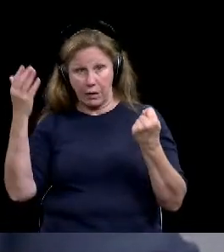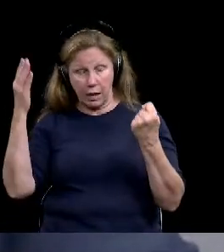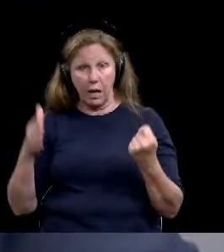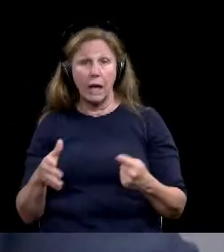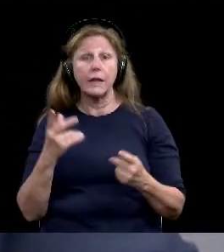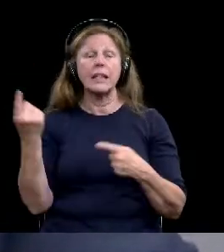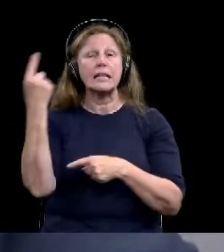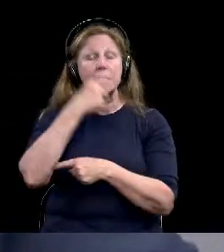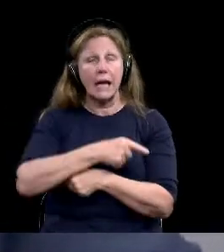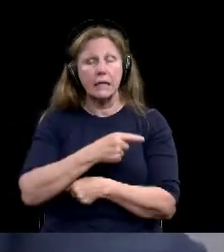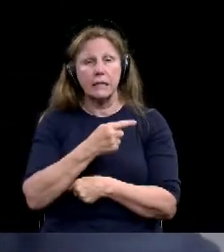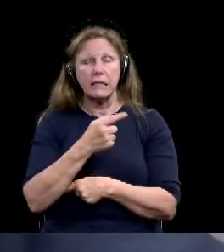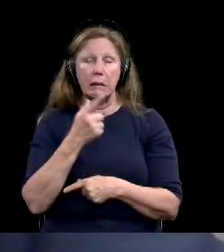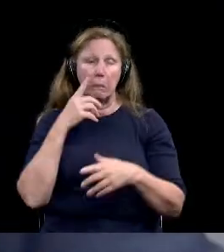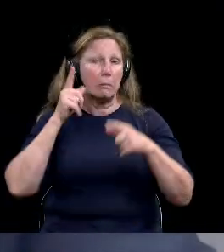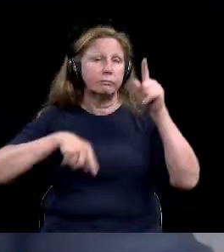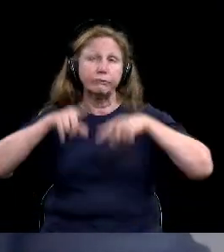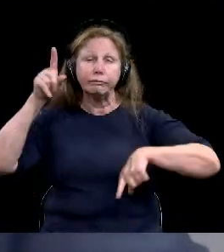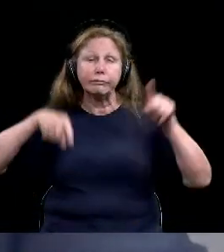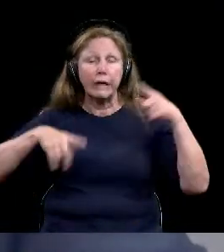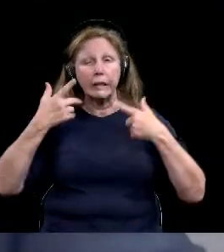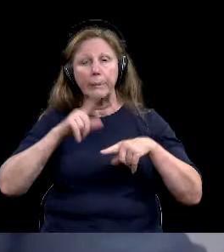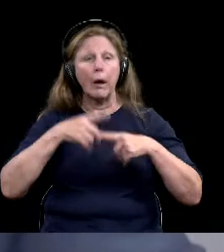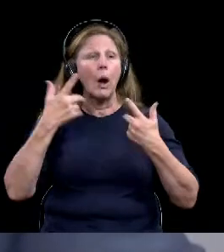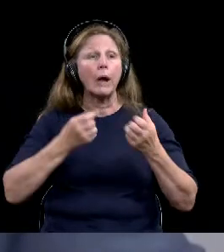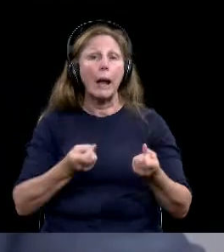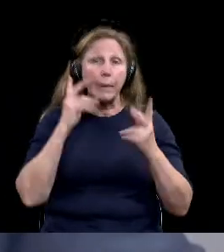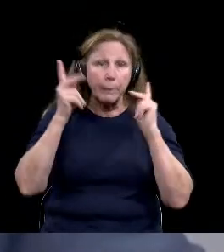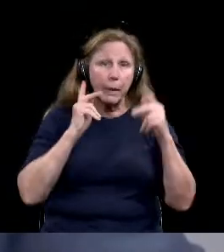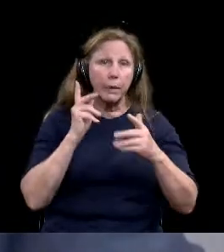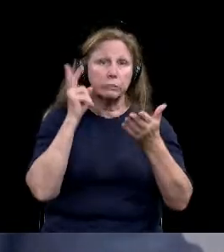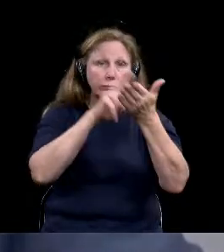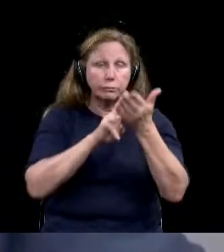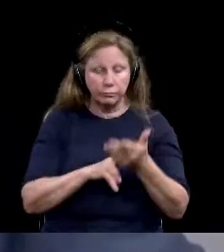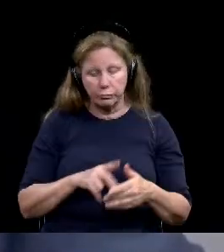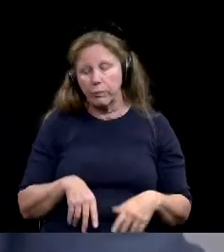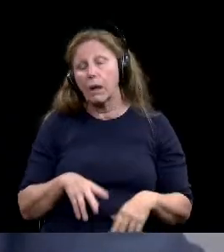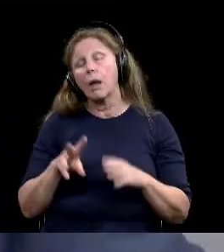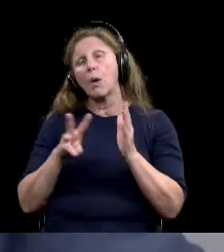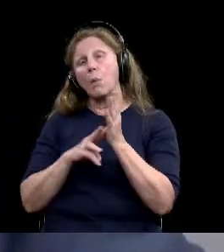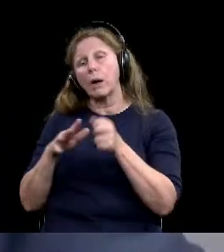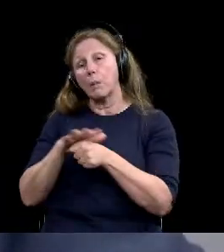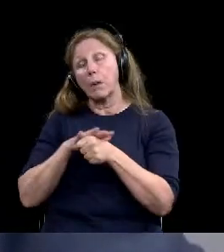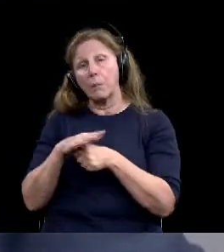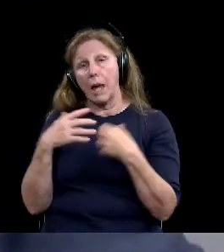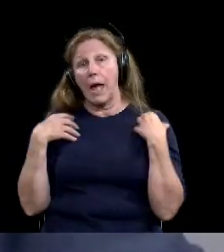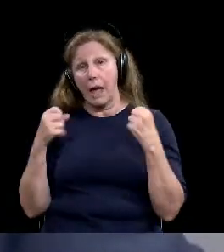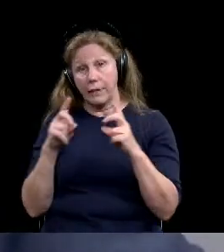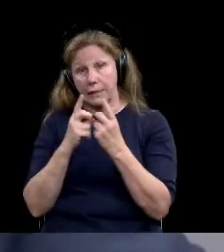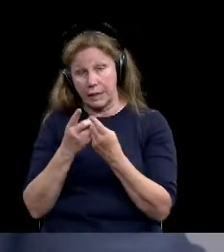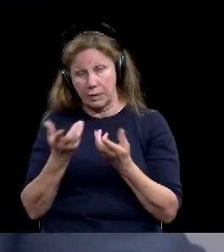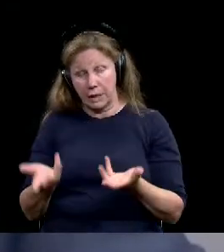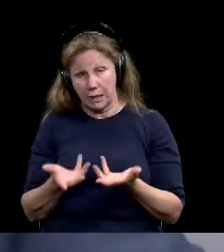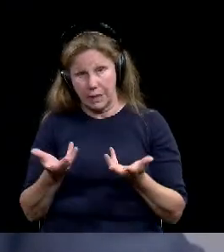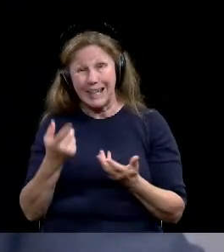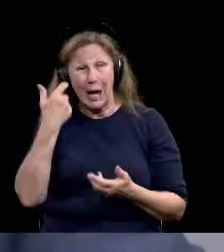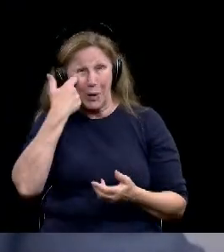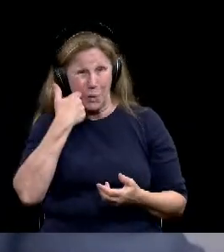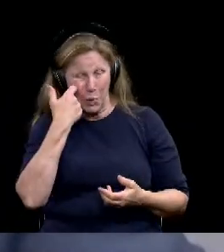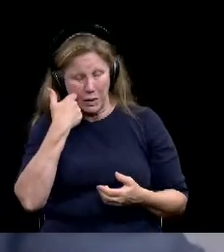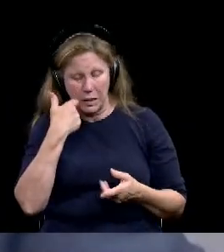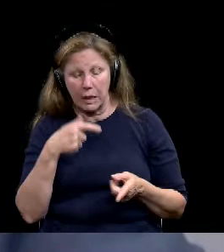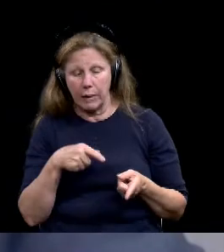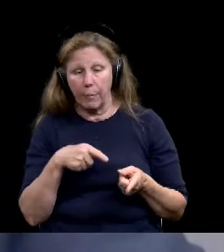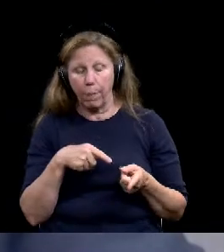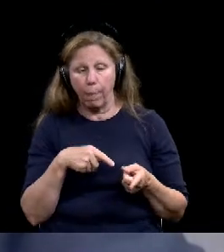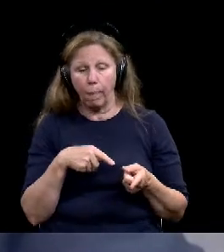District recently launched a vaccine ambassador program. This program is volunteer-based and rooted in